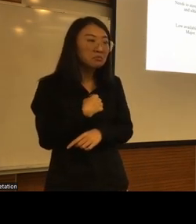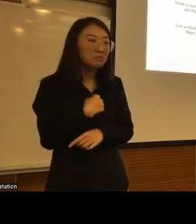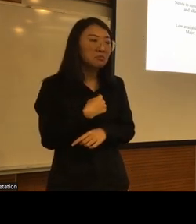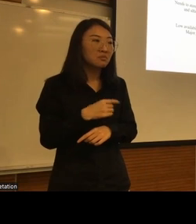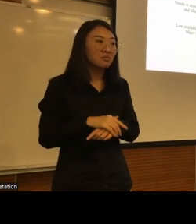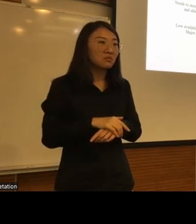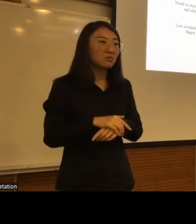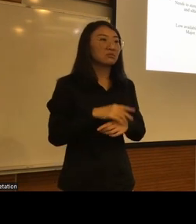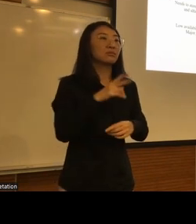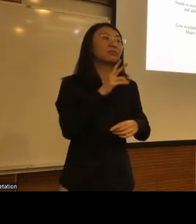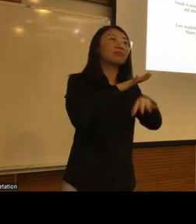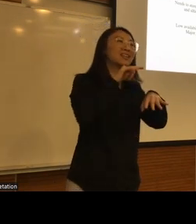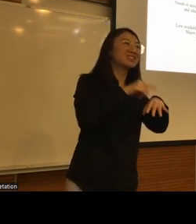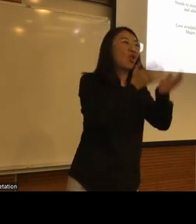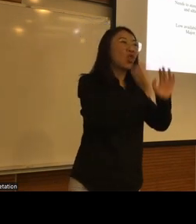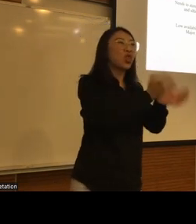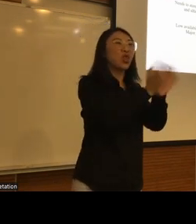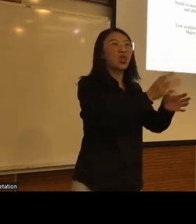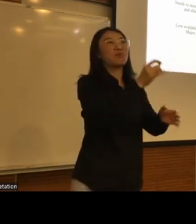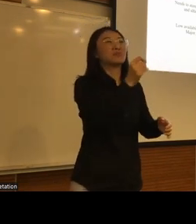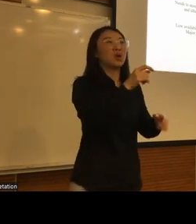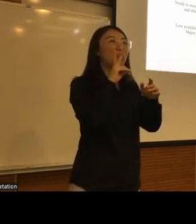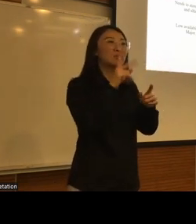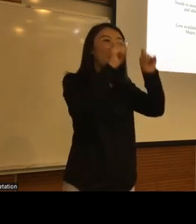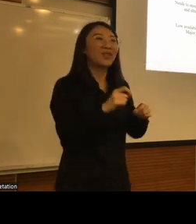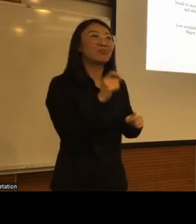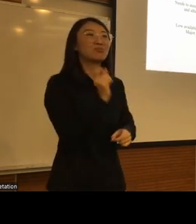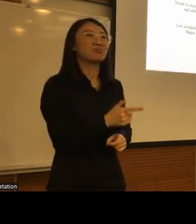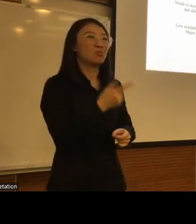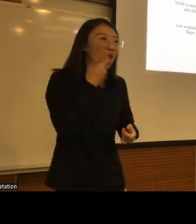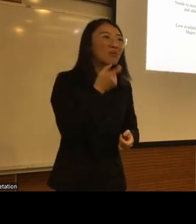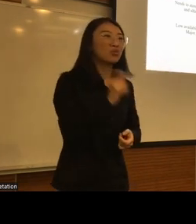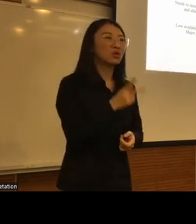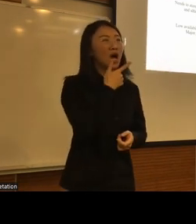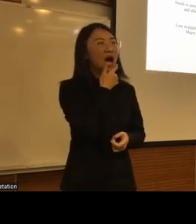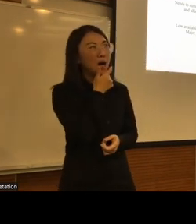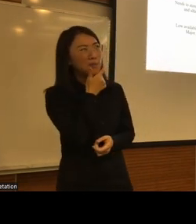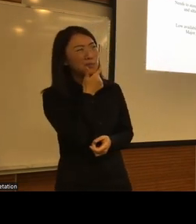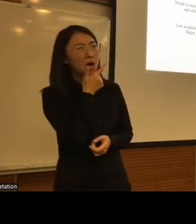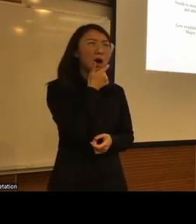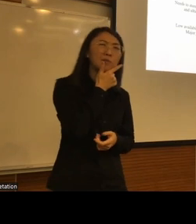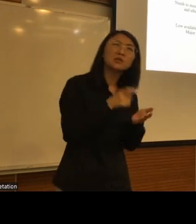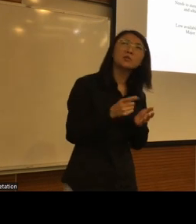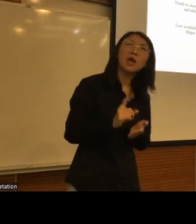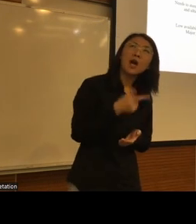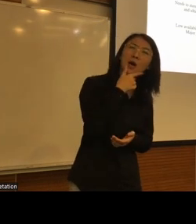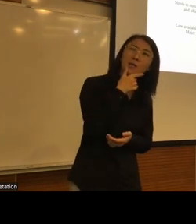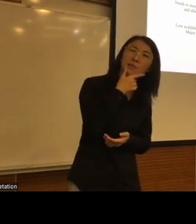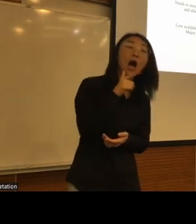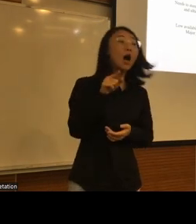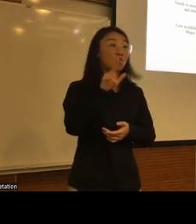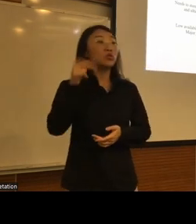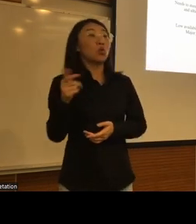availability in daily conversation is not a big problem. You say, oh, what was the word? And then you find it or go